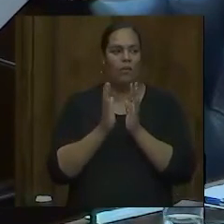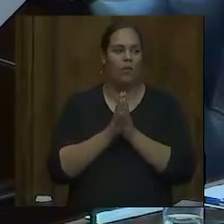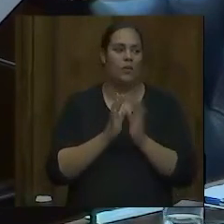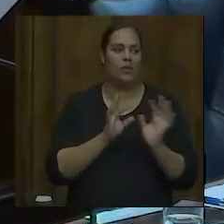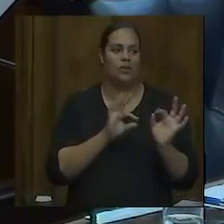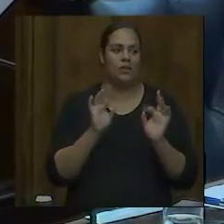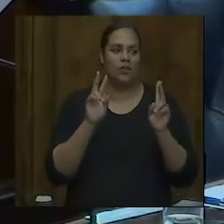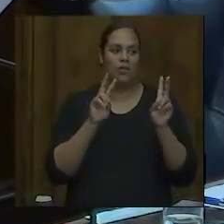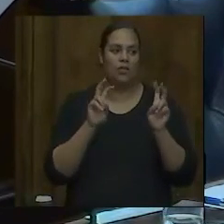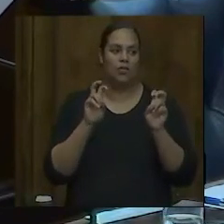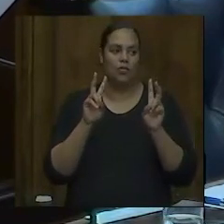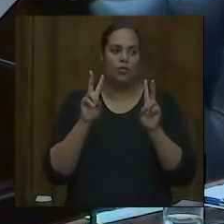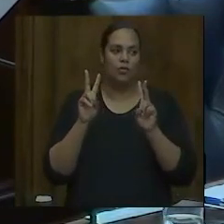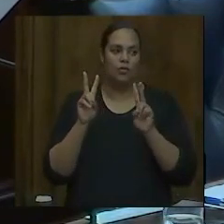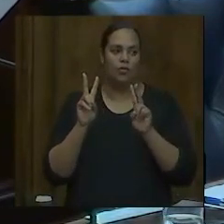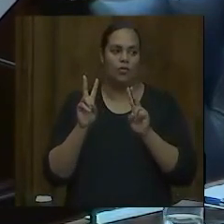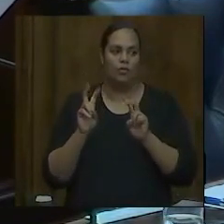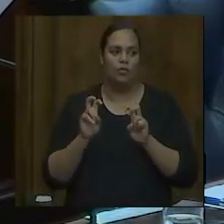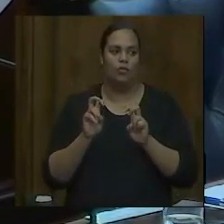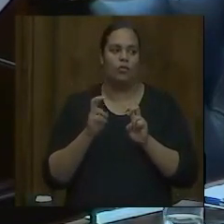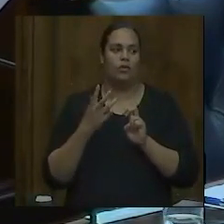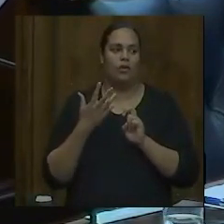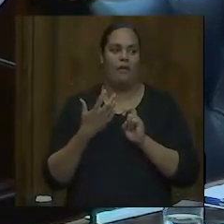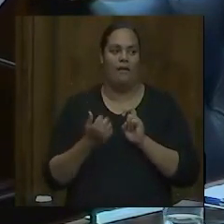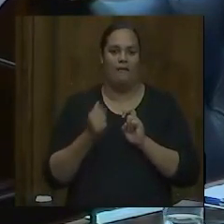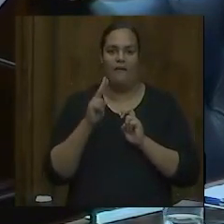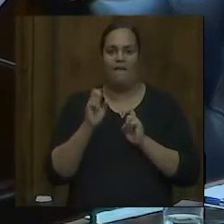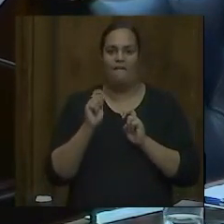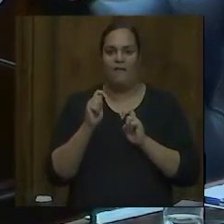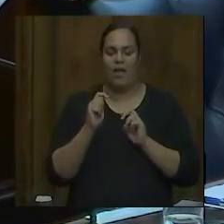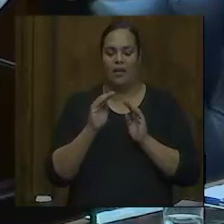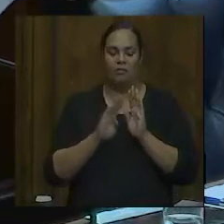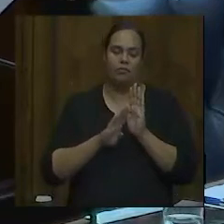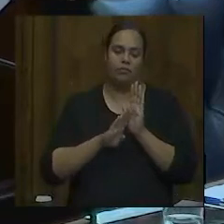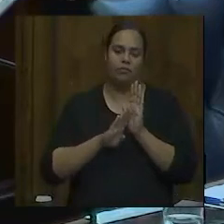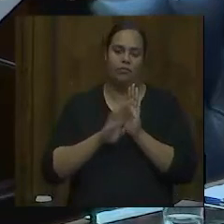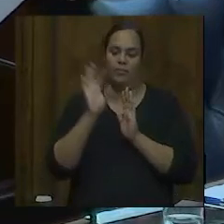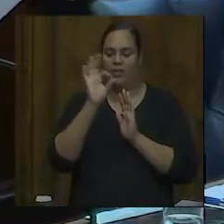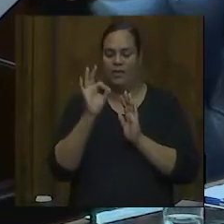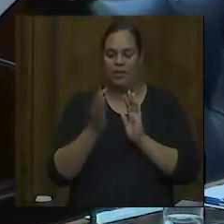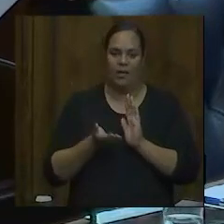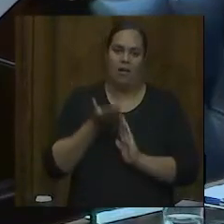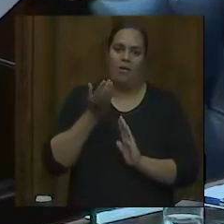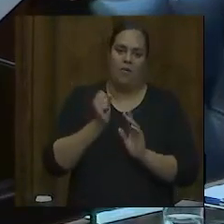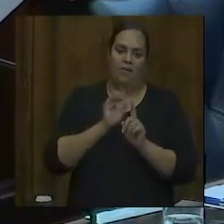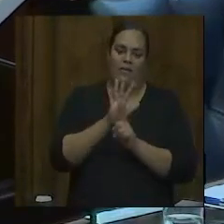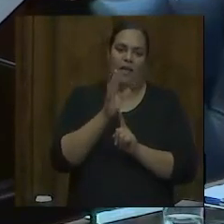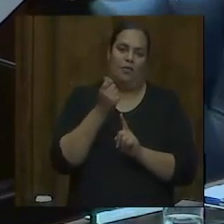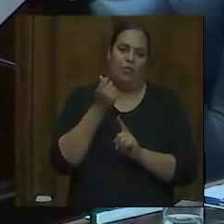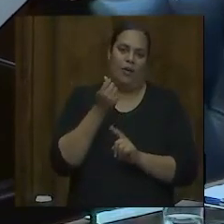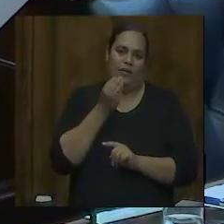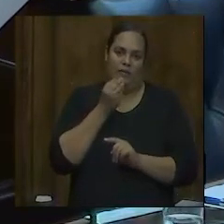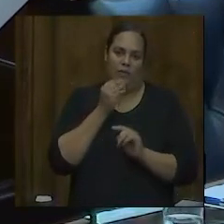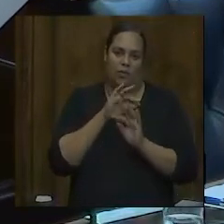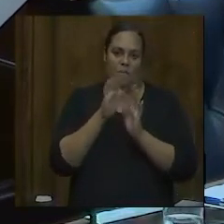these issues, there is a VAT increase which may affect the price of the food. On all